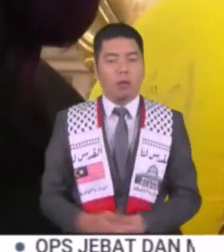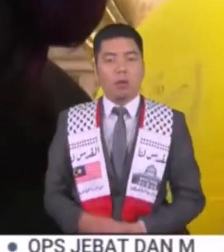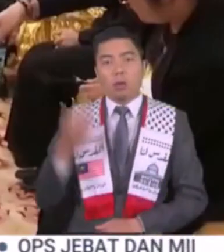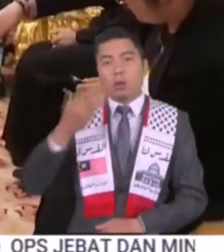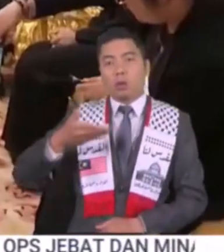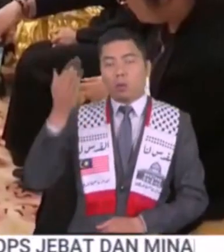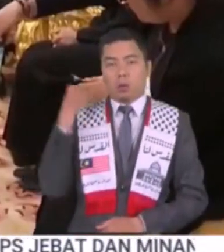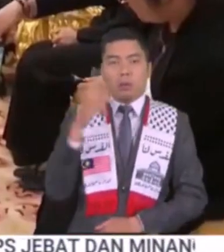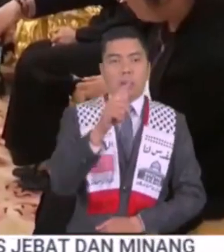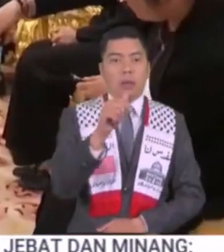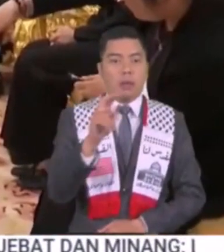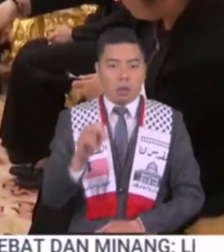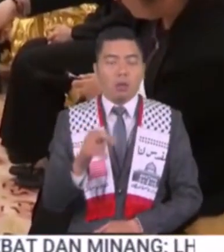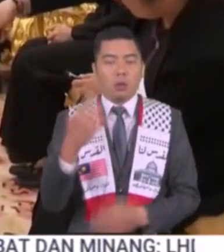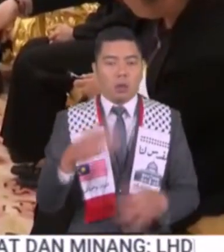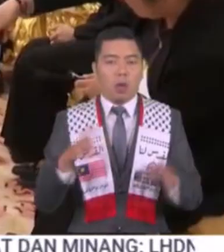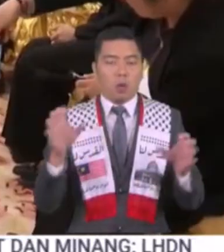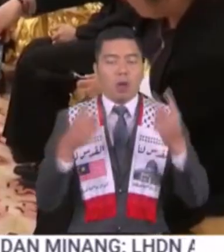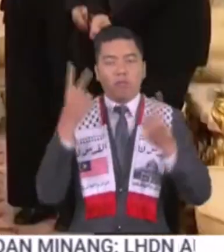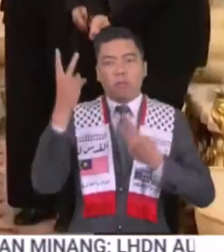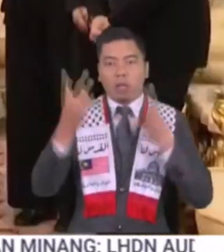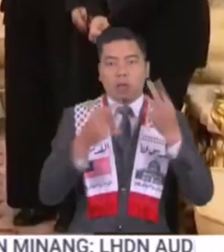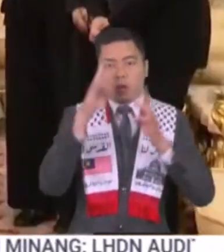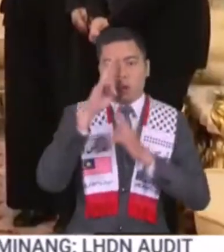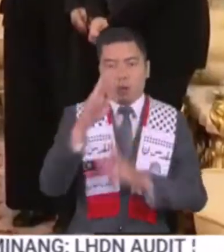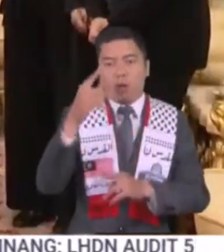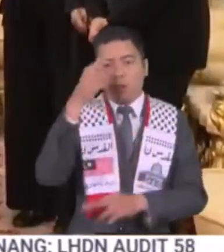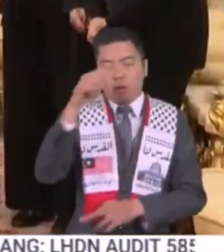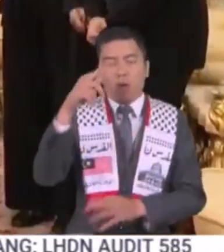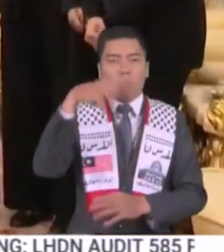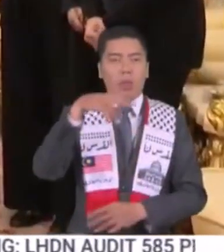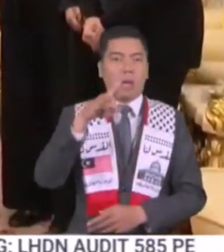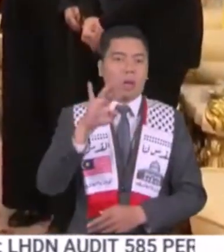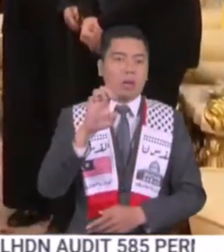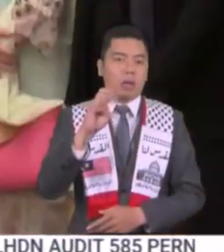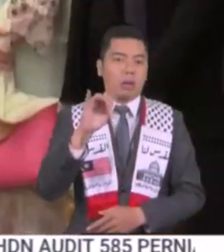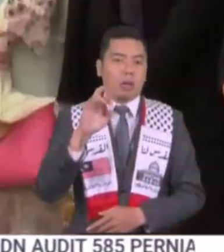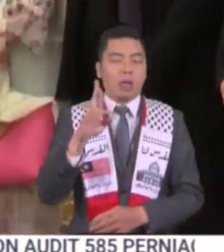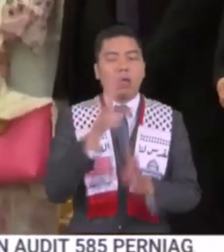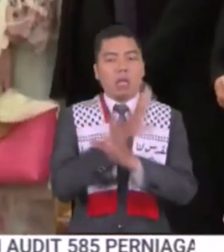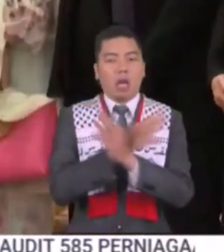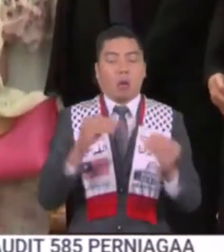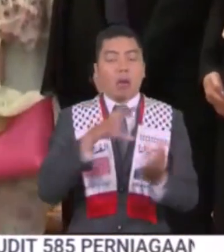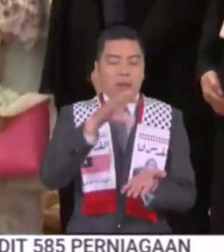Tan Si Leng mengadakan kunjungan hormat ke atas Premier Sarawak di Kuching.